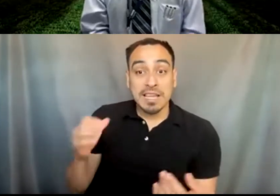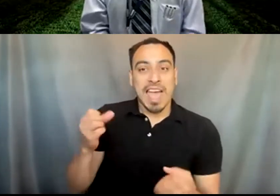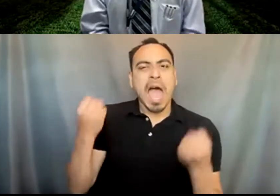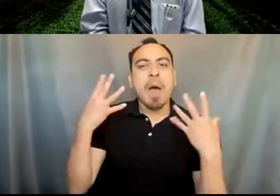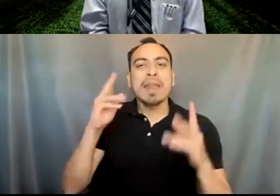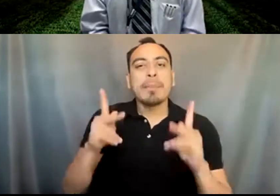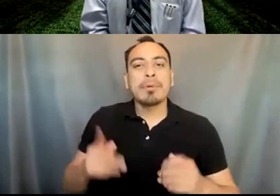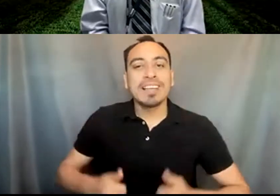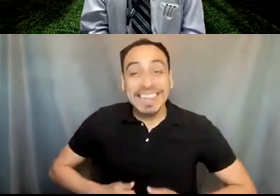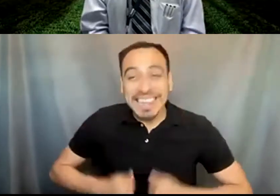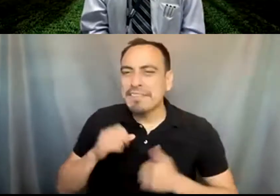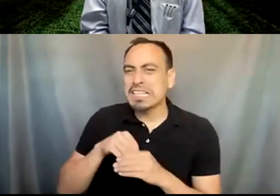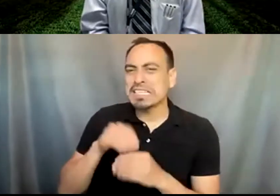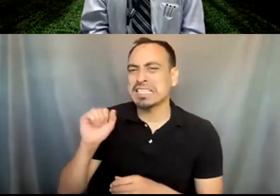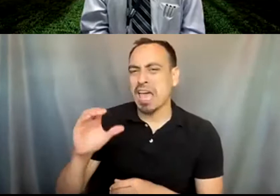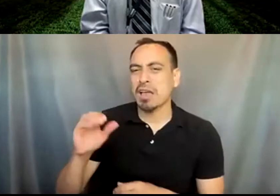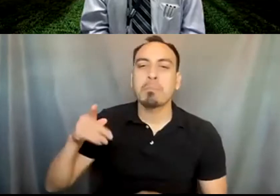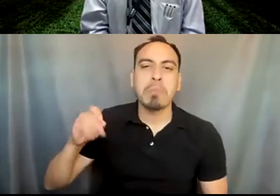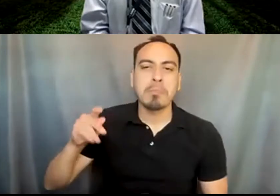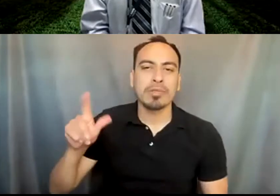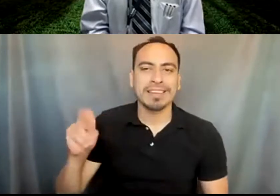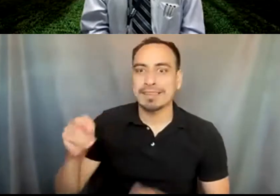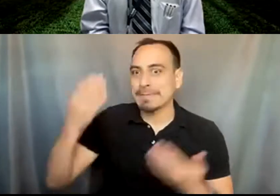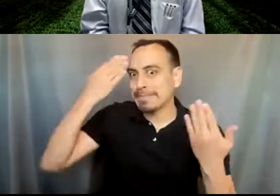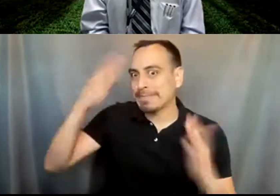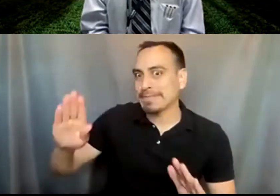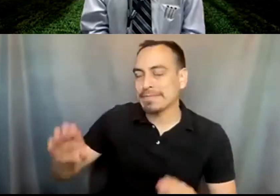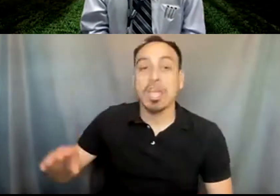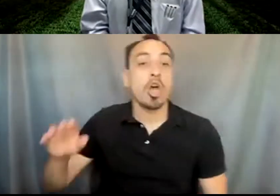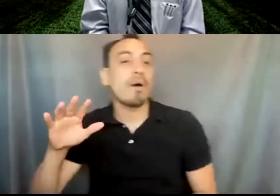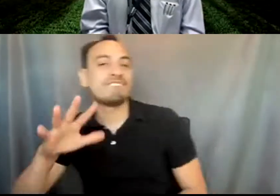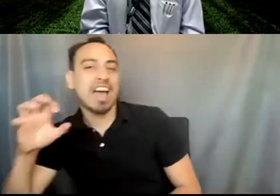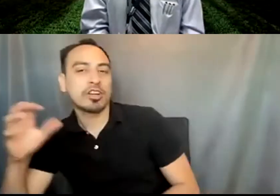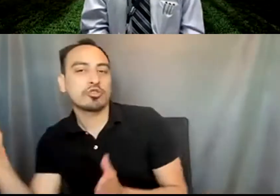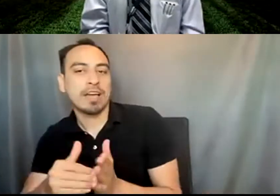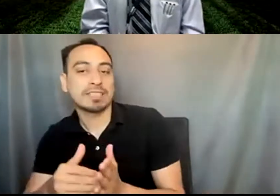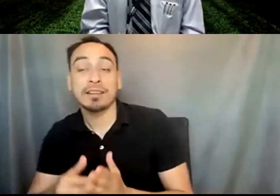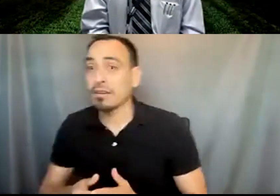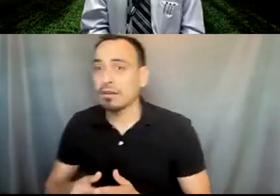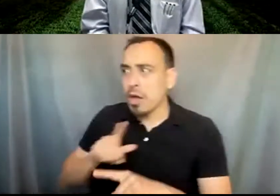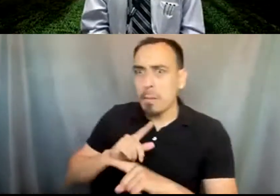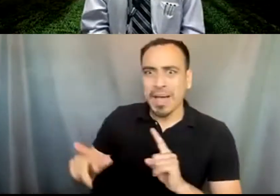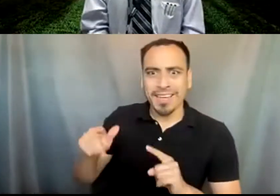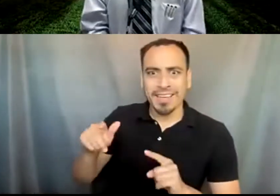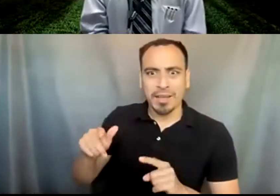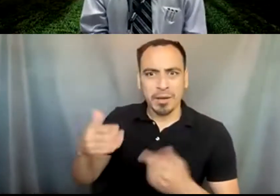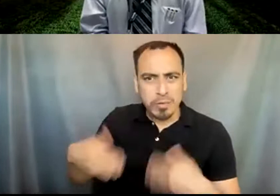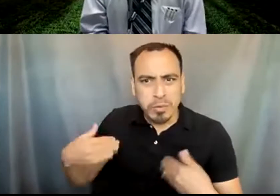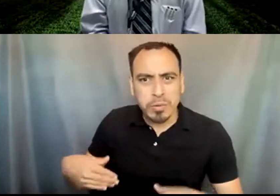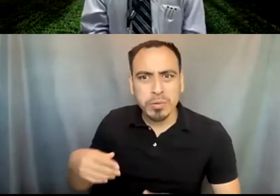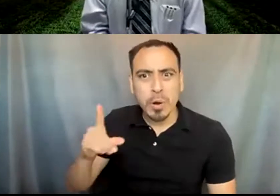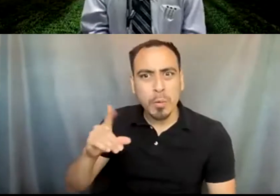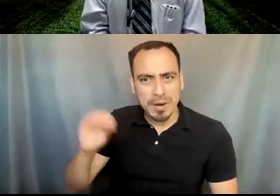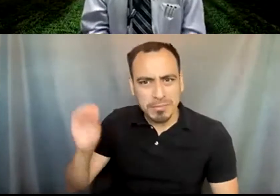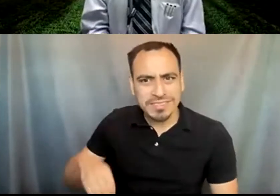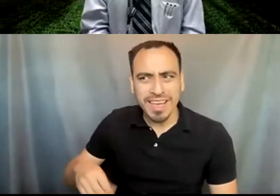itself, not the entire area, but it's bigger than the whole city. And so